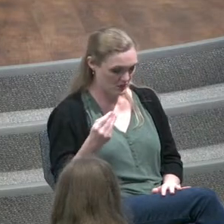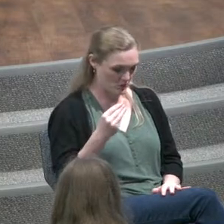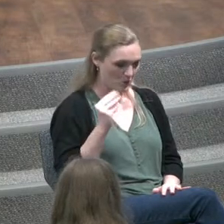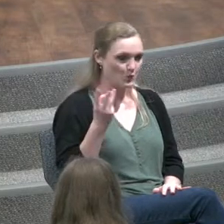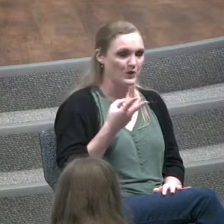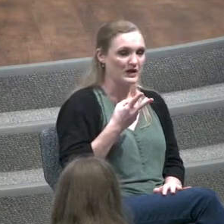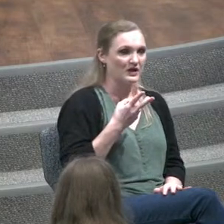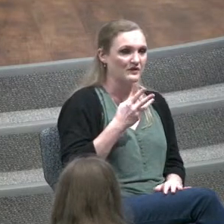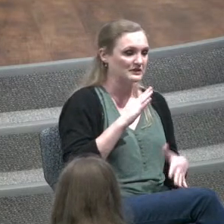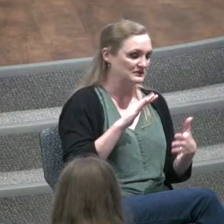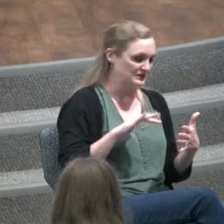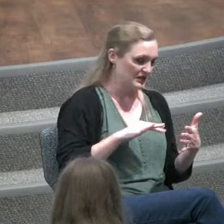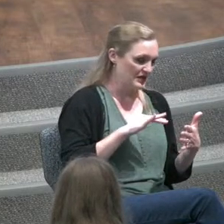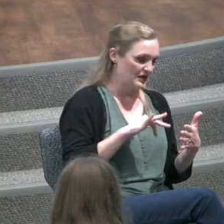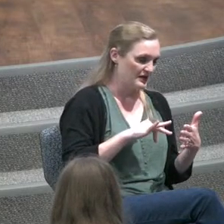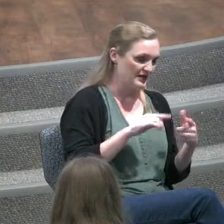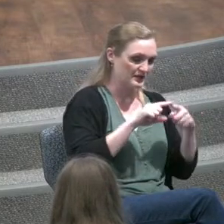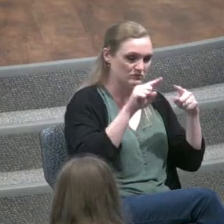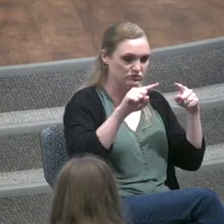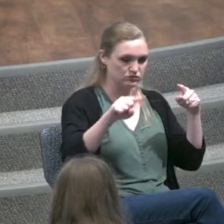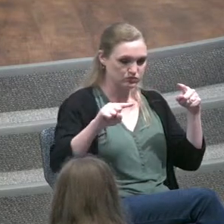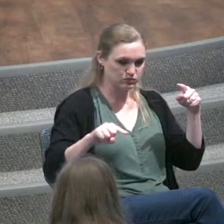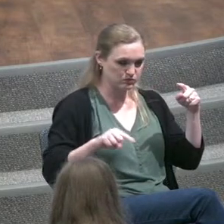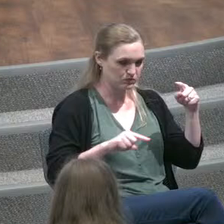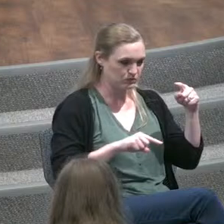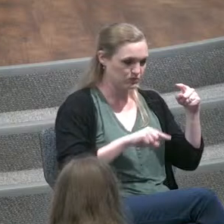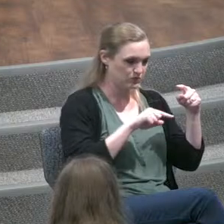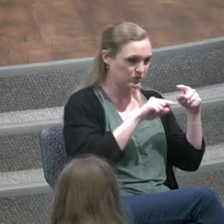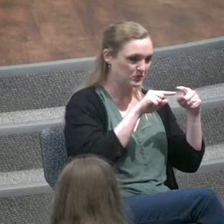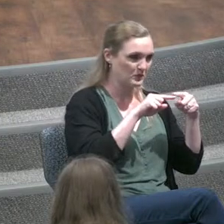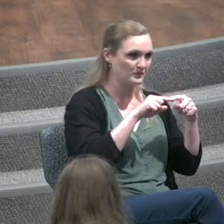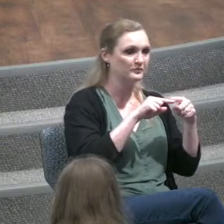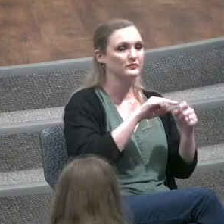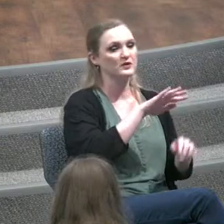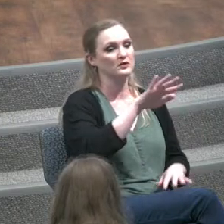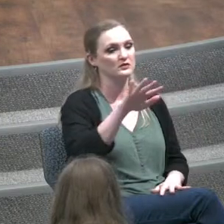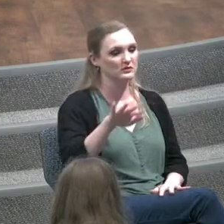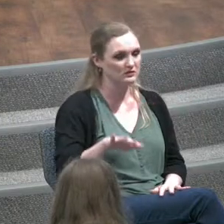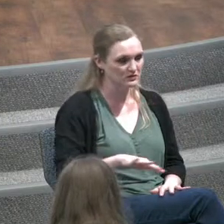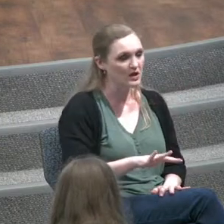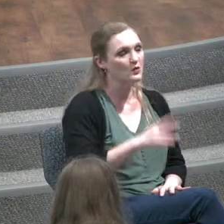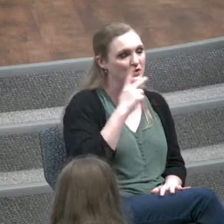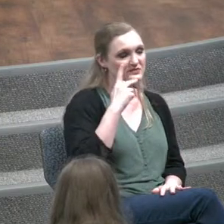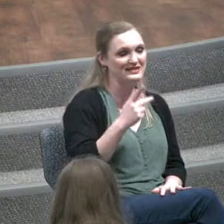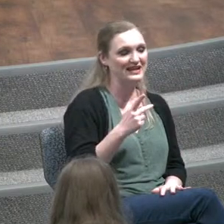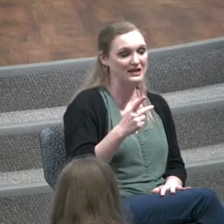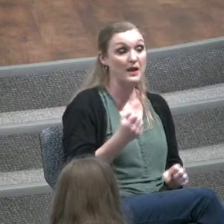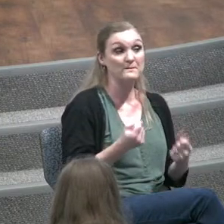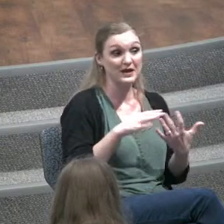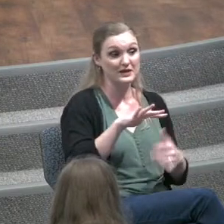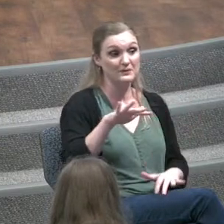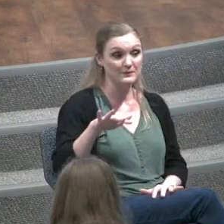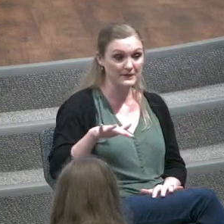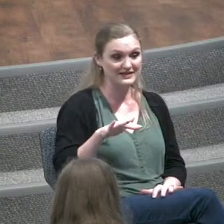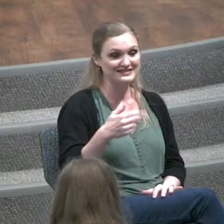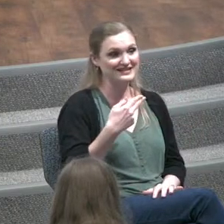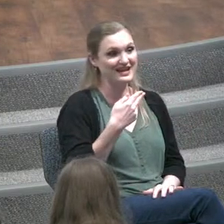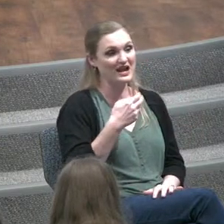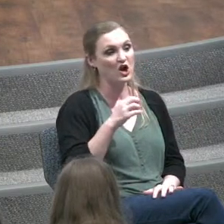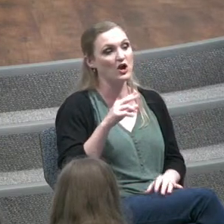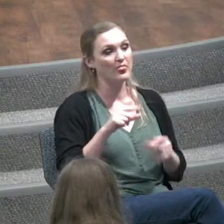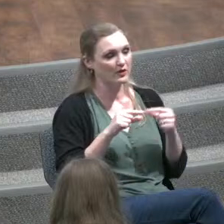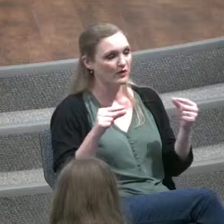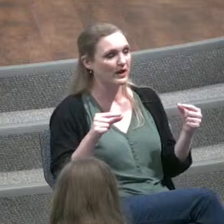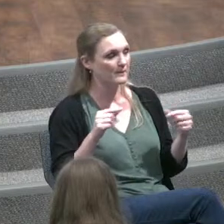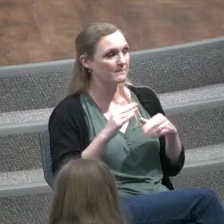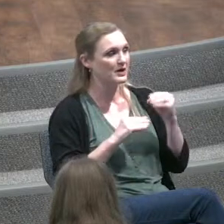we've gone around, kind of gone clockwise around Palestine. We've seen a number of places that Herod the